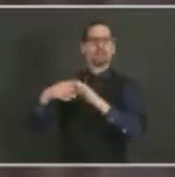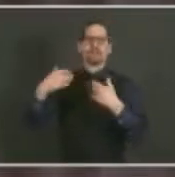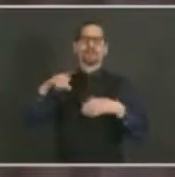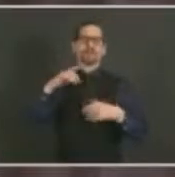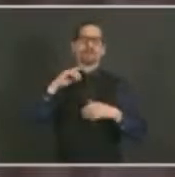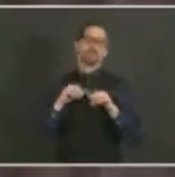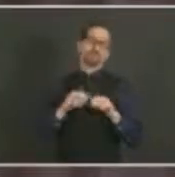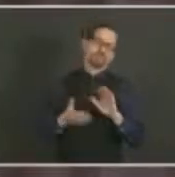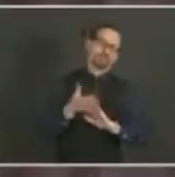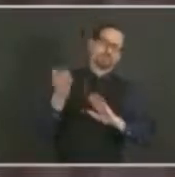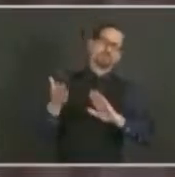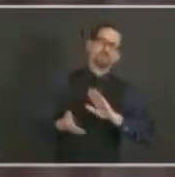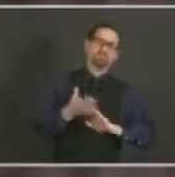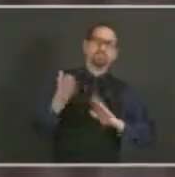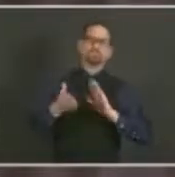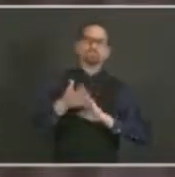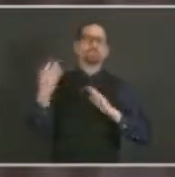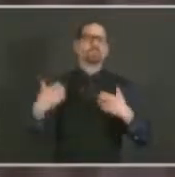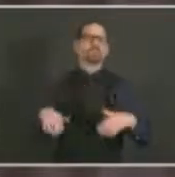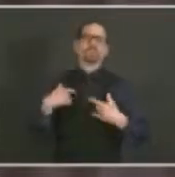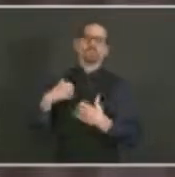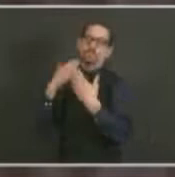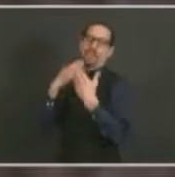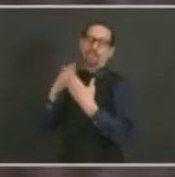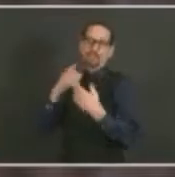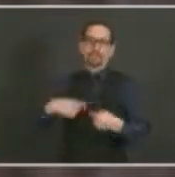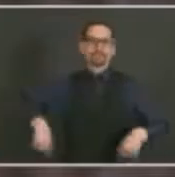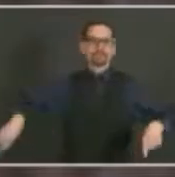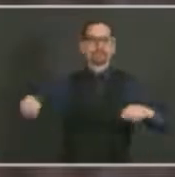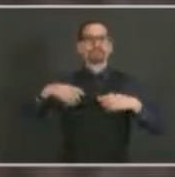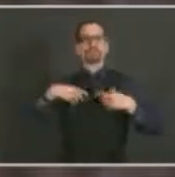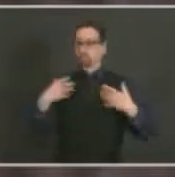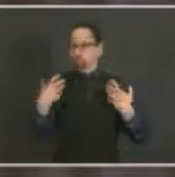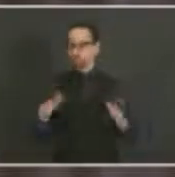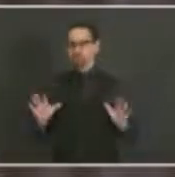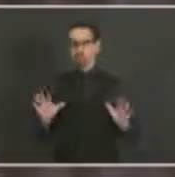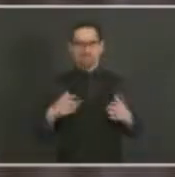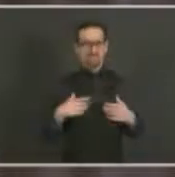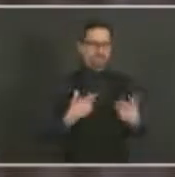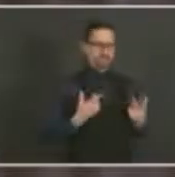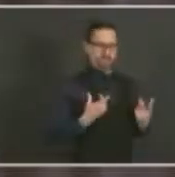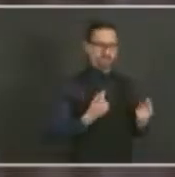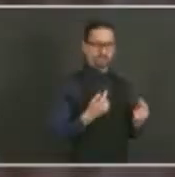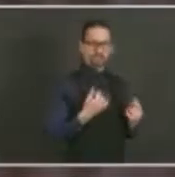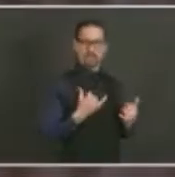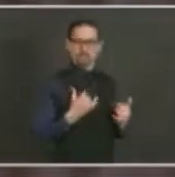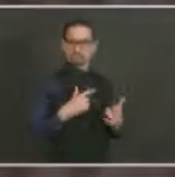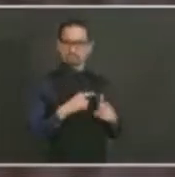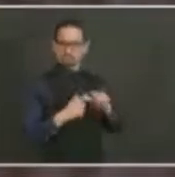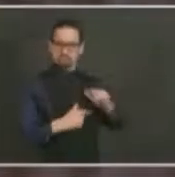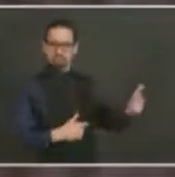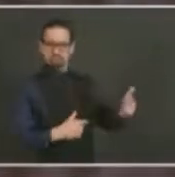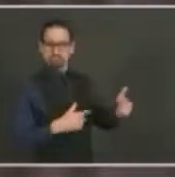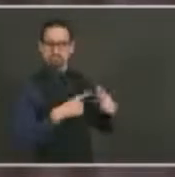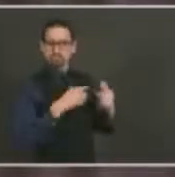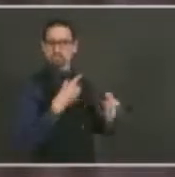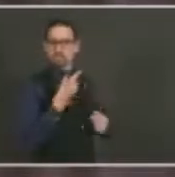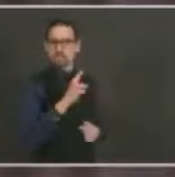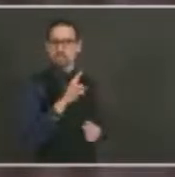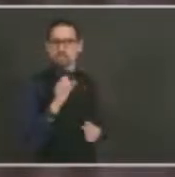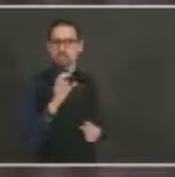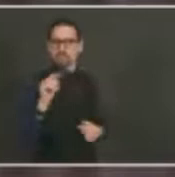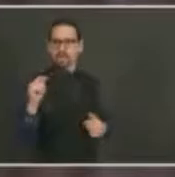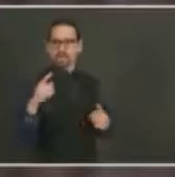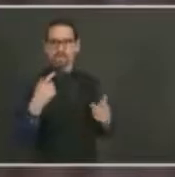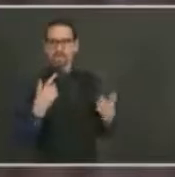you very much. That concludes, and Dr. Alexander Scott, I don't know if you want to resume the podium, but with Governor McKee, we can start to